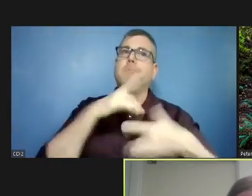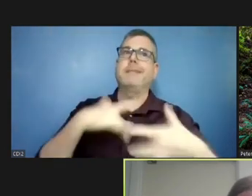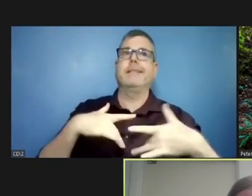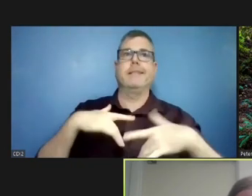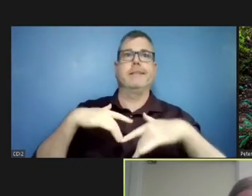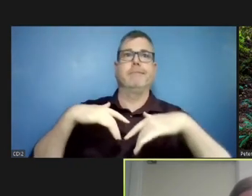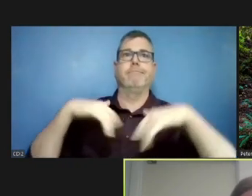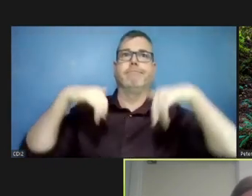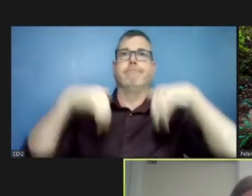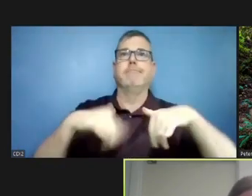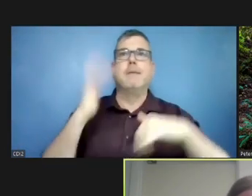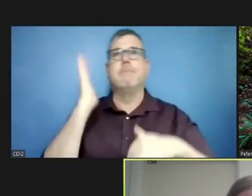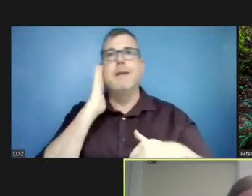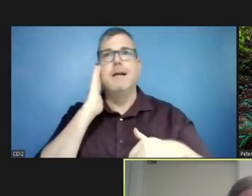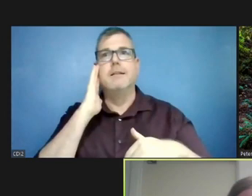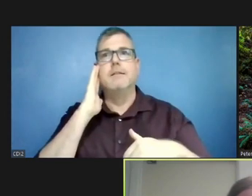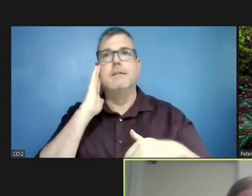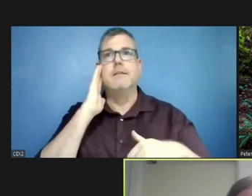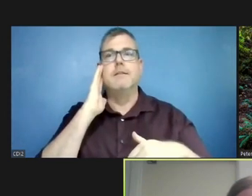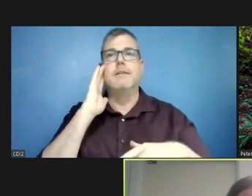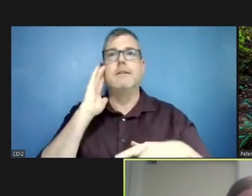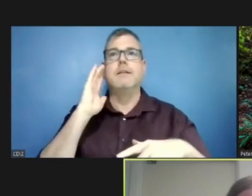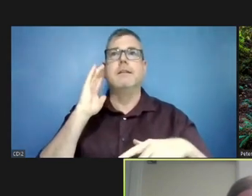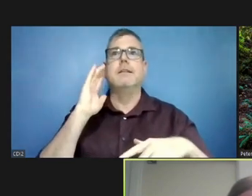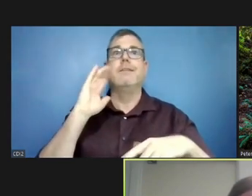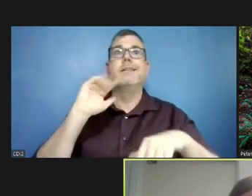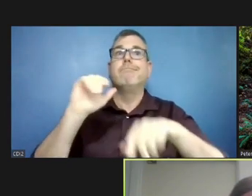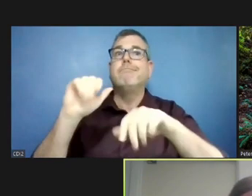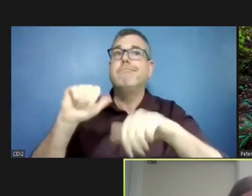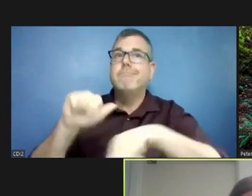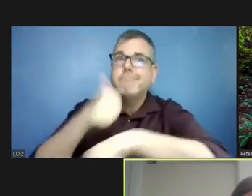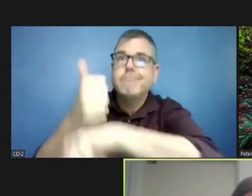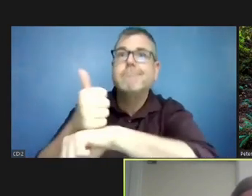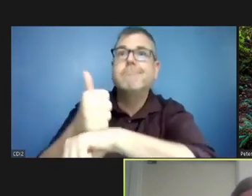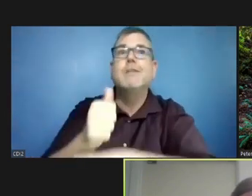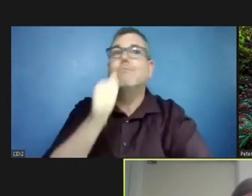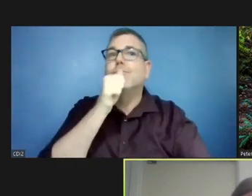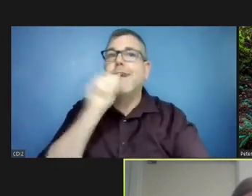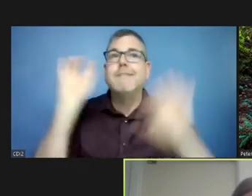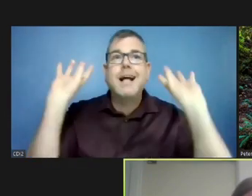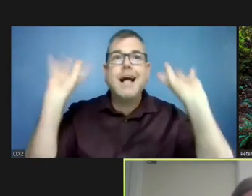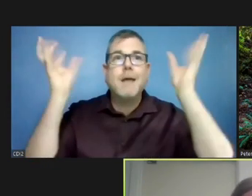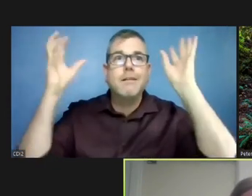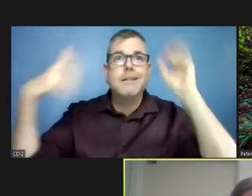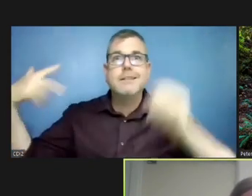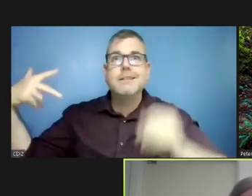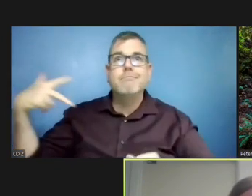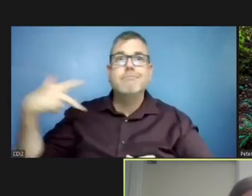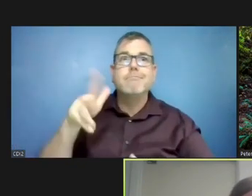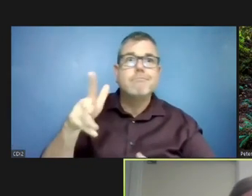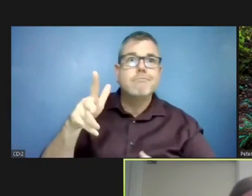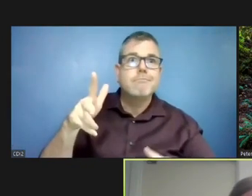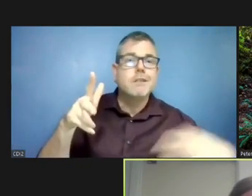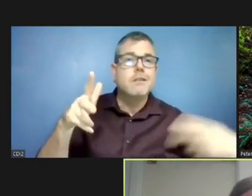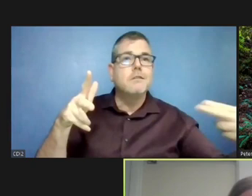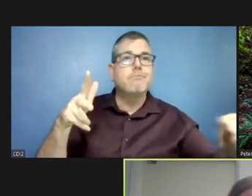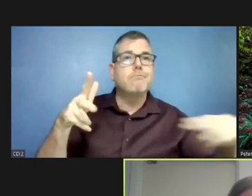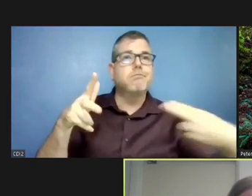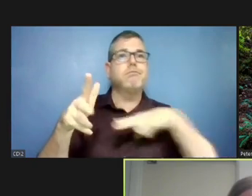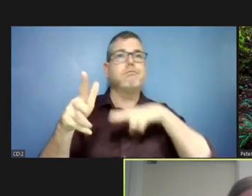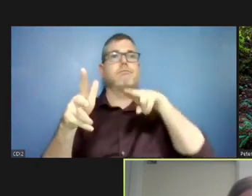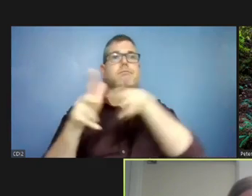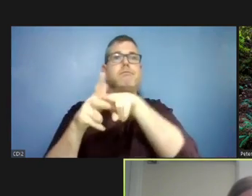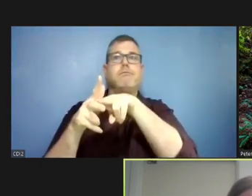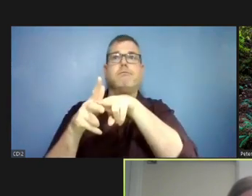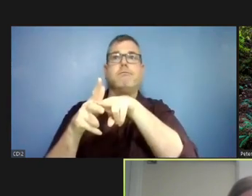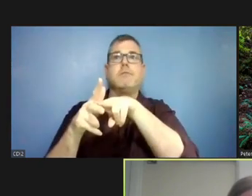scheduled her appointment. She scheduled a private ambulance and navigated herself safely in a stretcher to be vaccinated on site. And